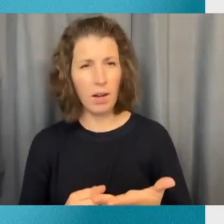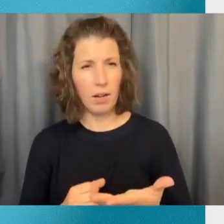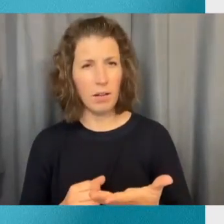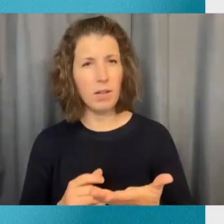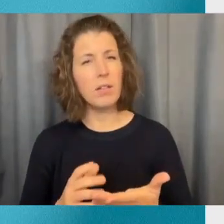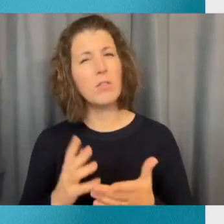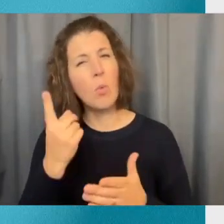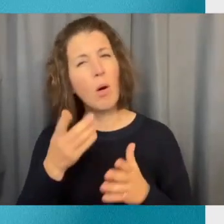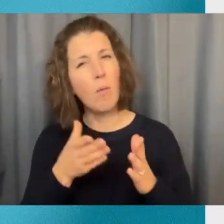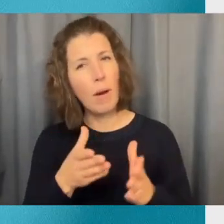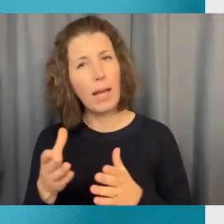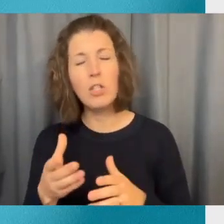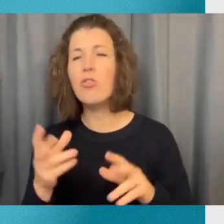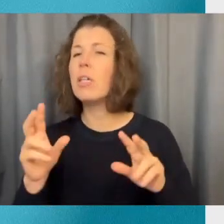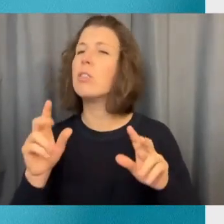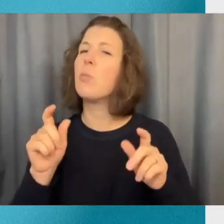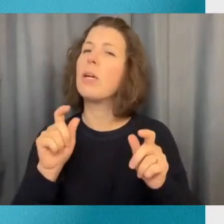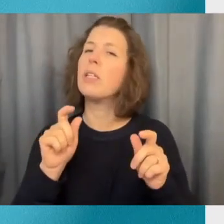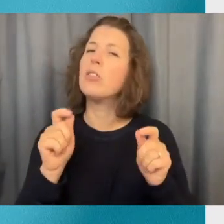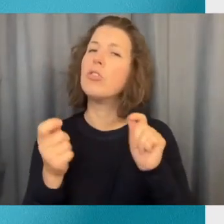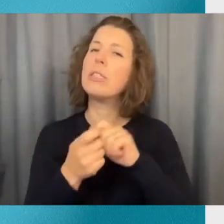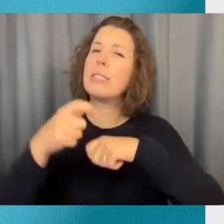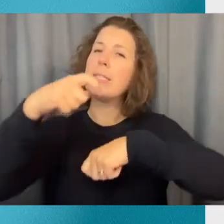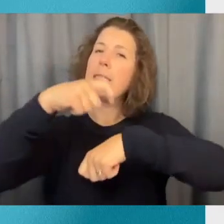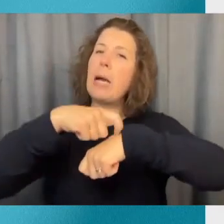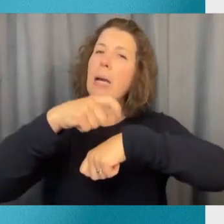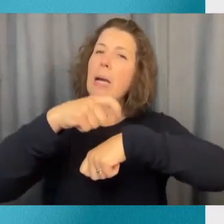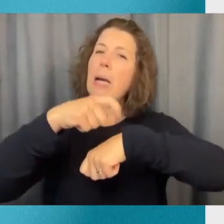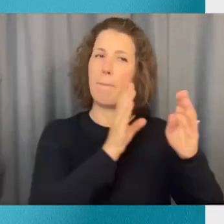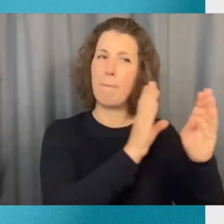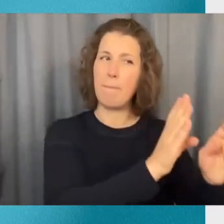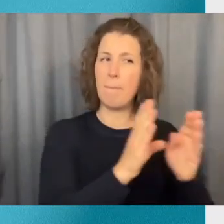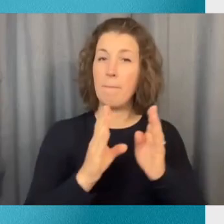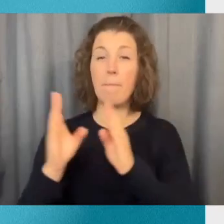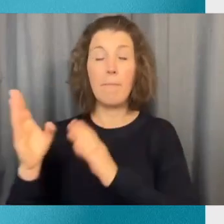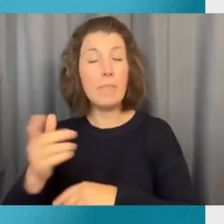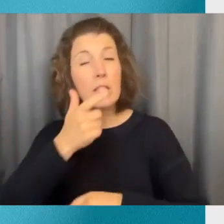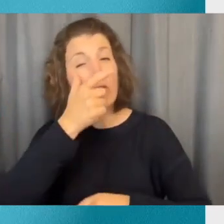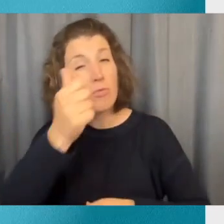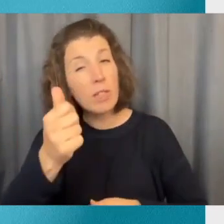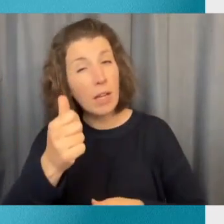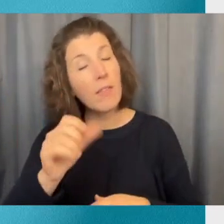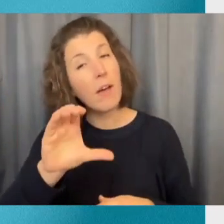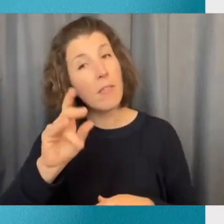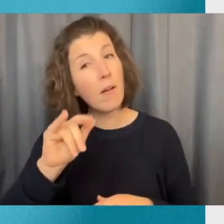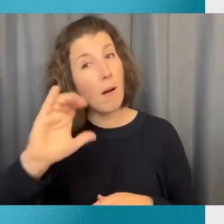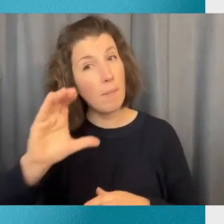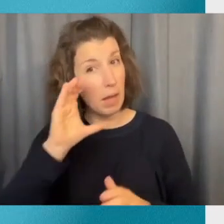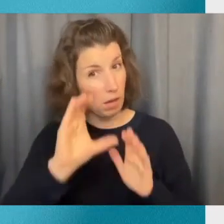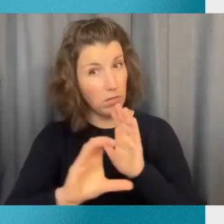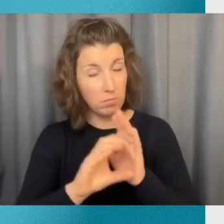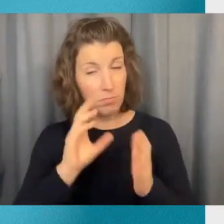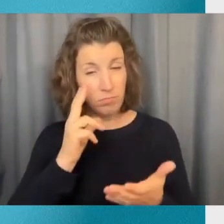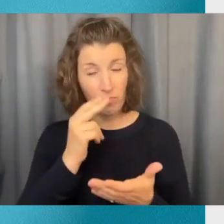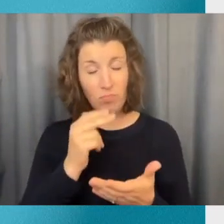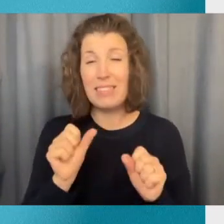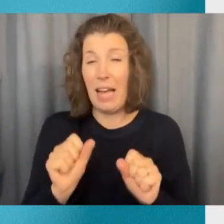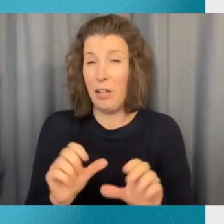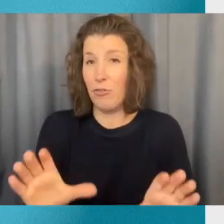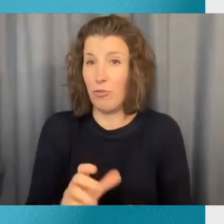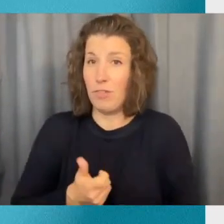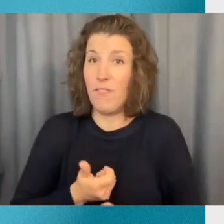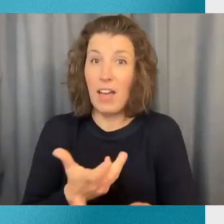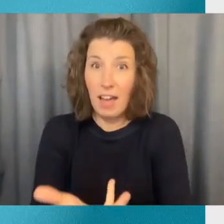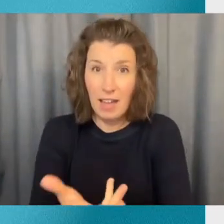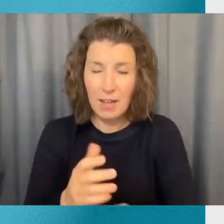just by switching time registers like this is another really interesting thing that comics can do. I want to throw this out and I'll put a screenshot of this, so don't worry about